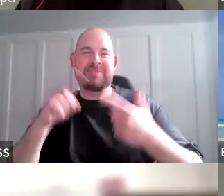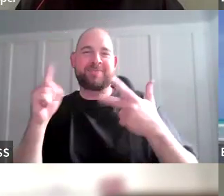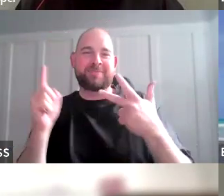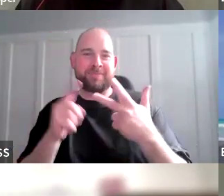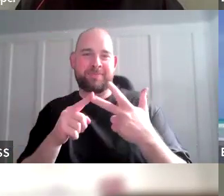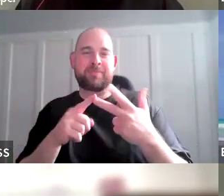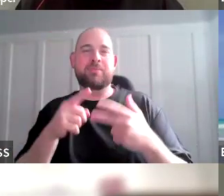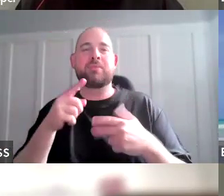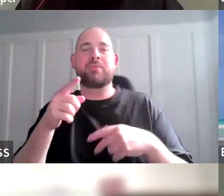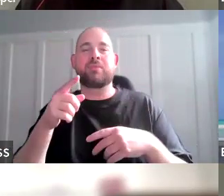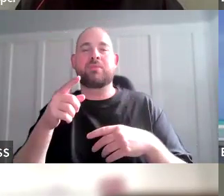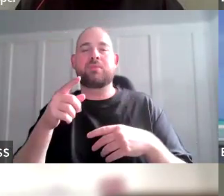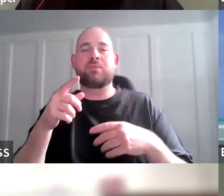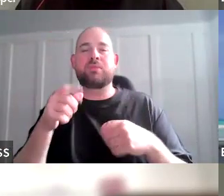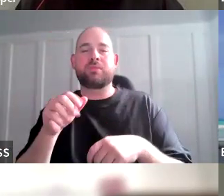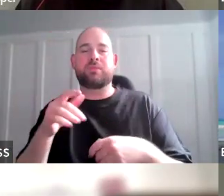Ghost